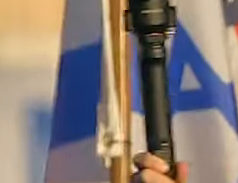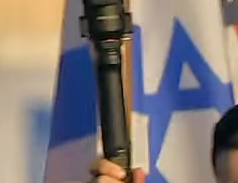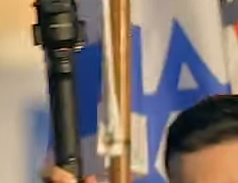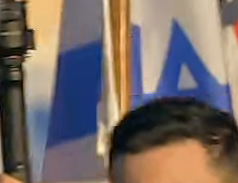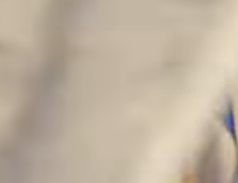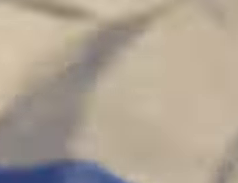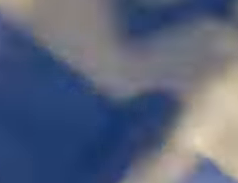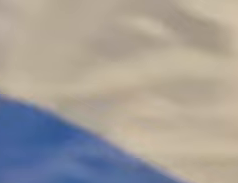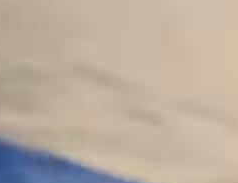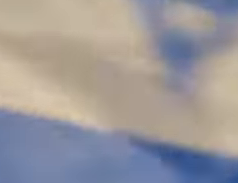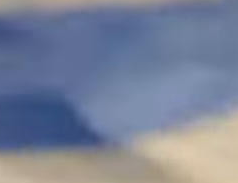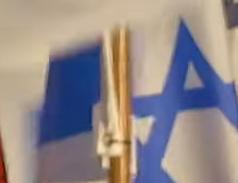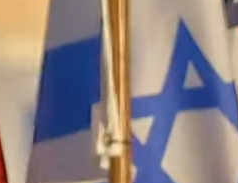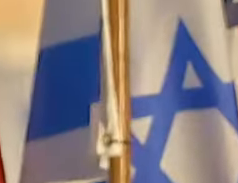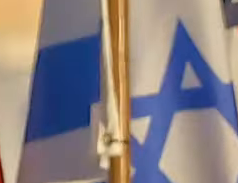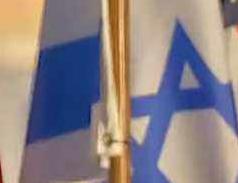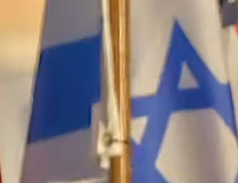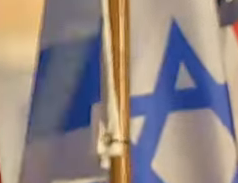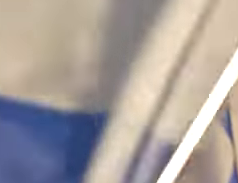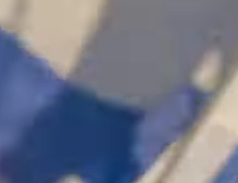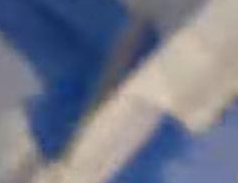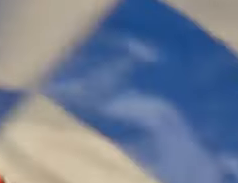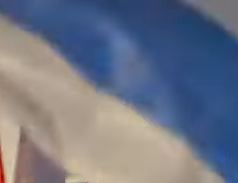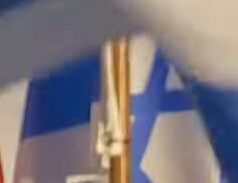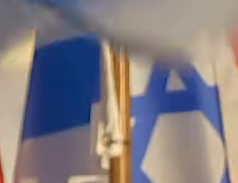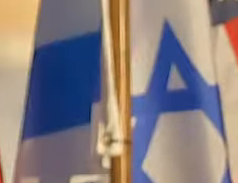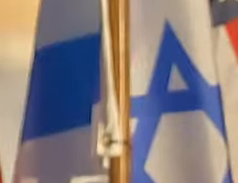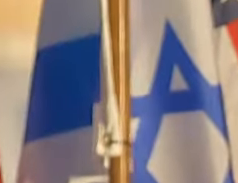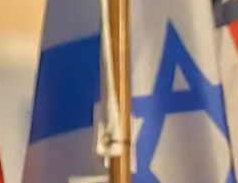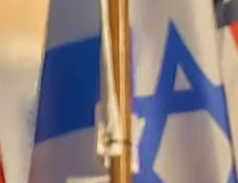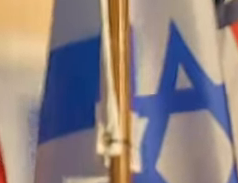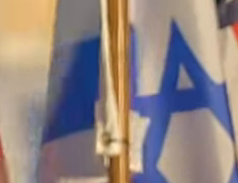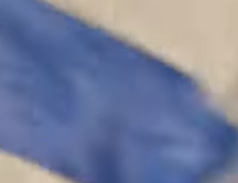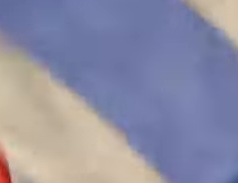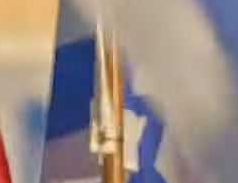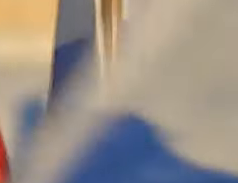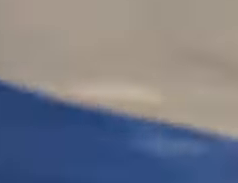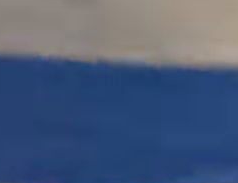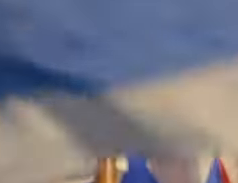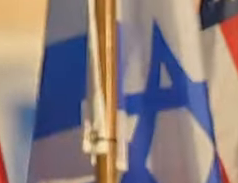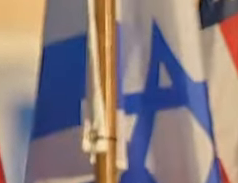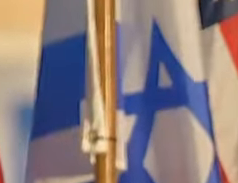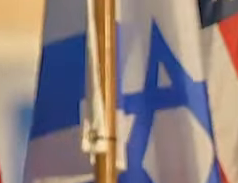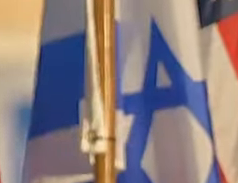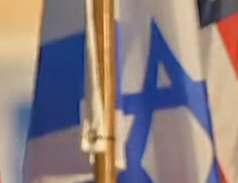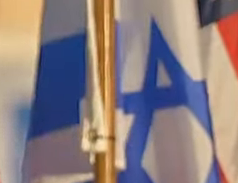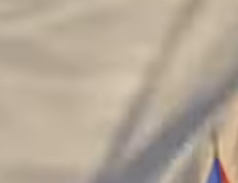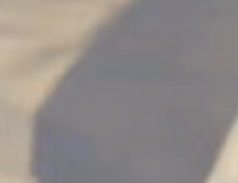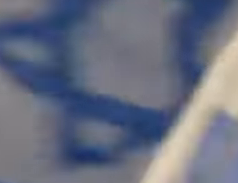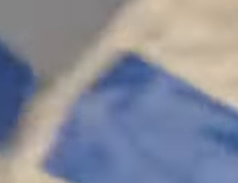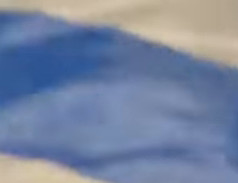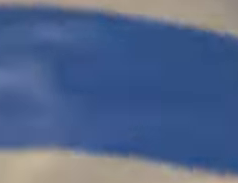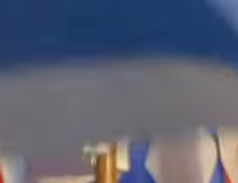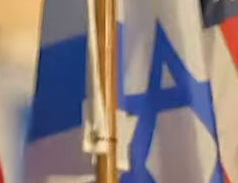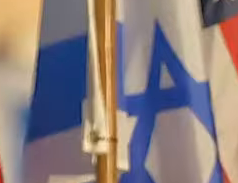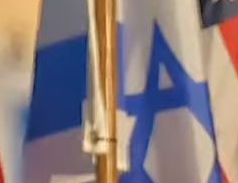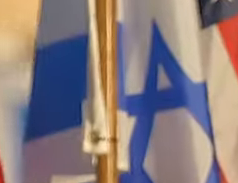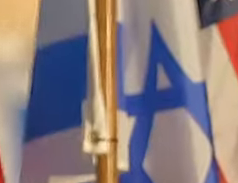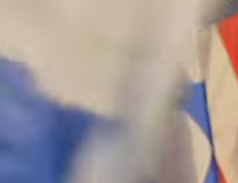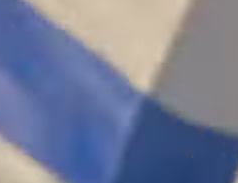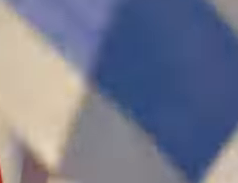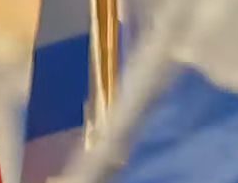Show the world how strong we are. I've never seen our country and the Jewish people around the world unite together like